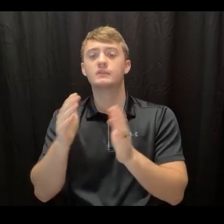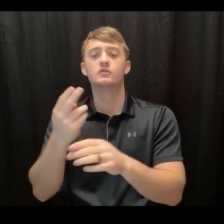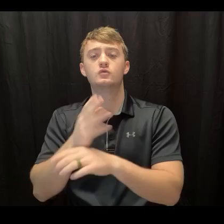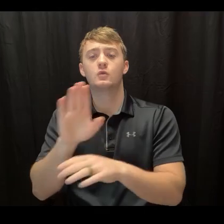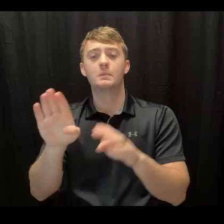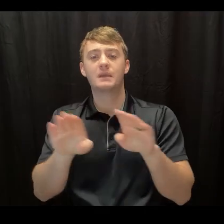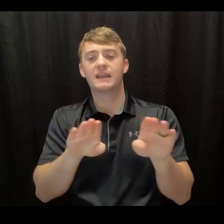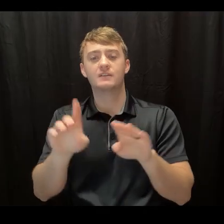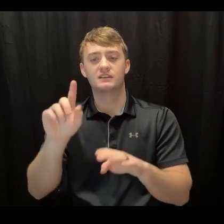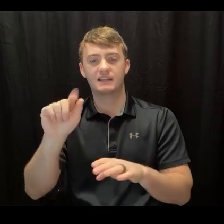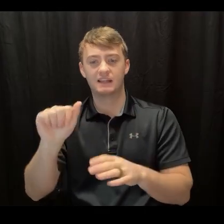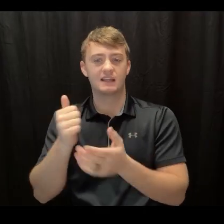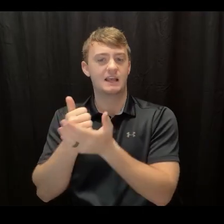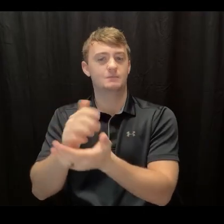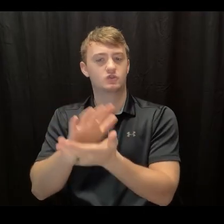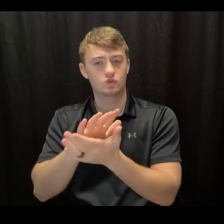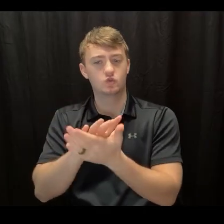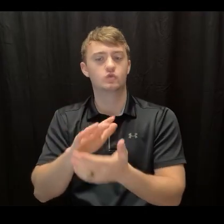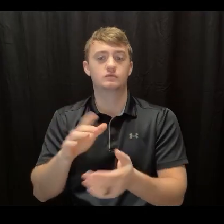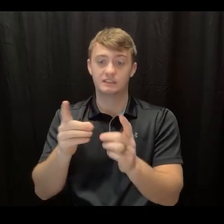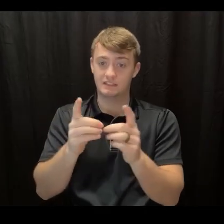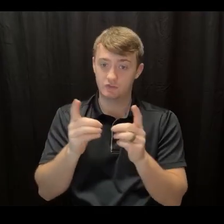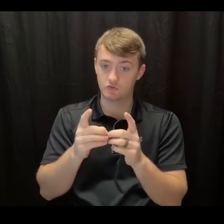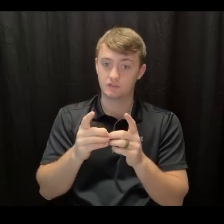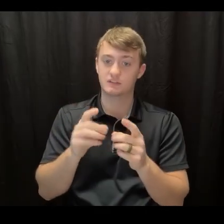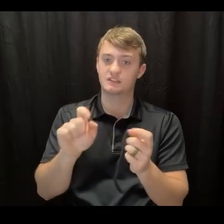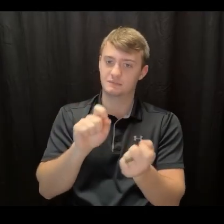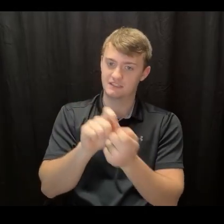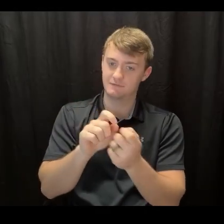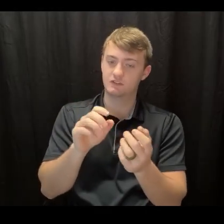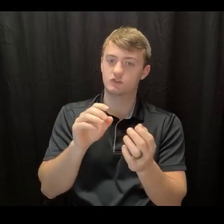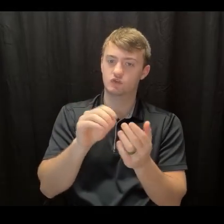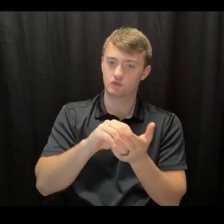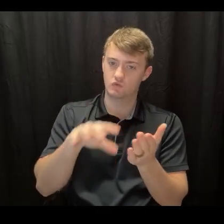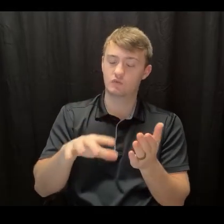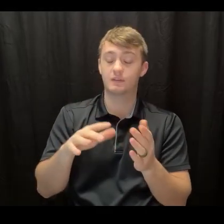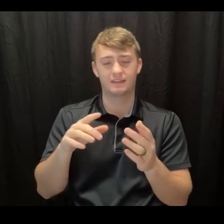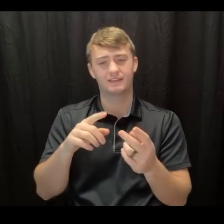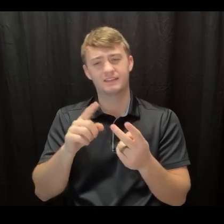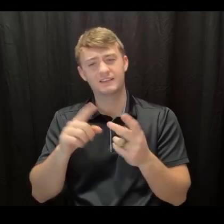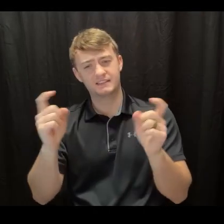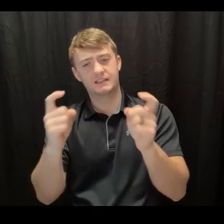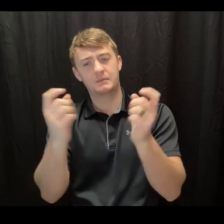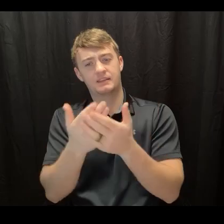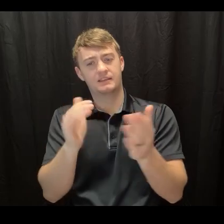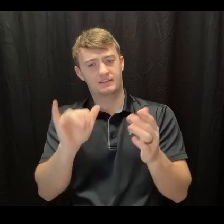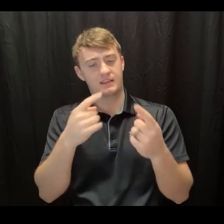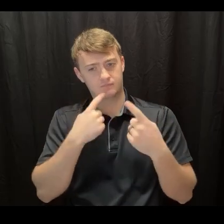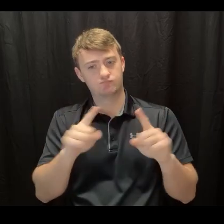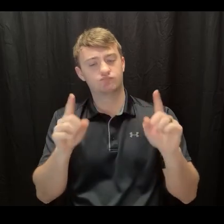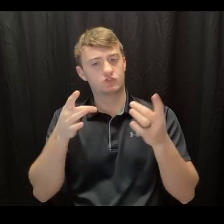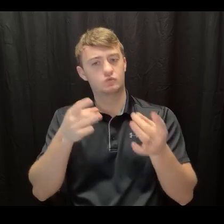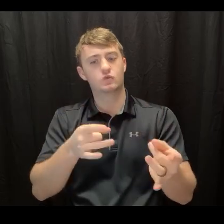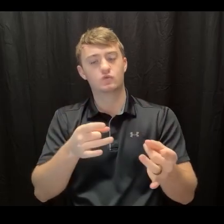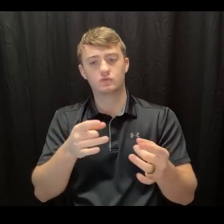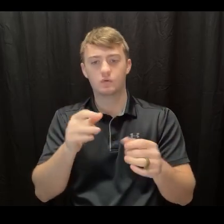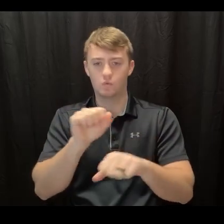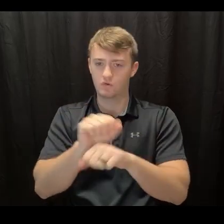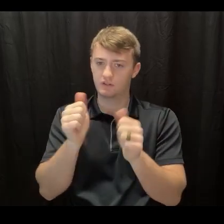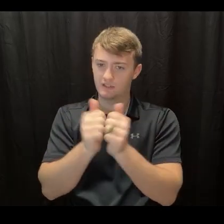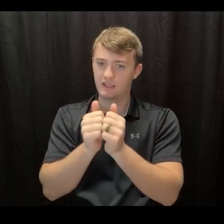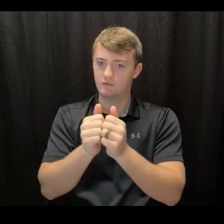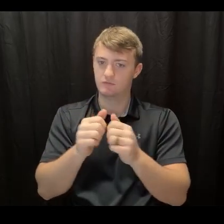your behavior data to help the school and your district and specific students, and celebrate things that are going well. Work together to